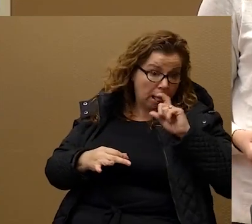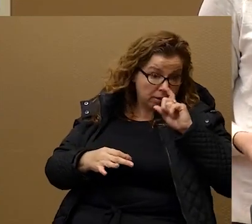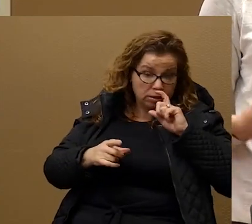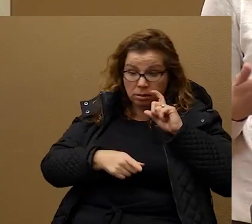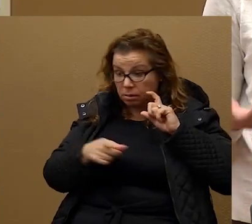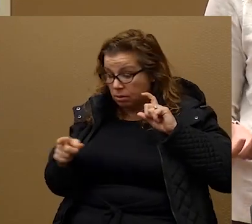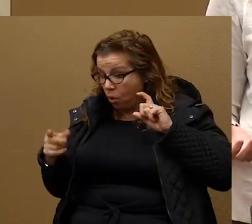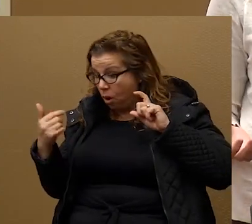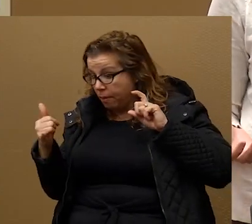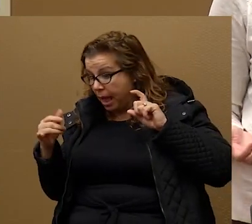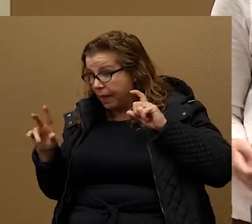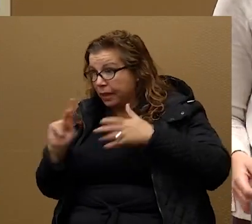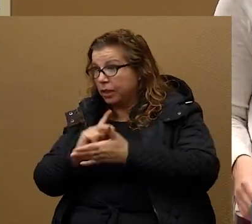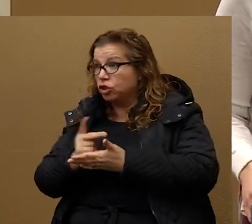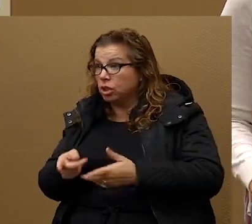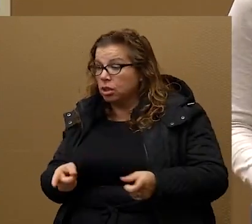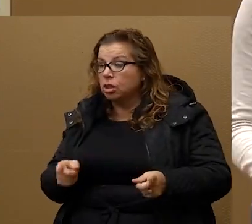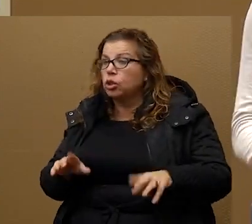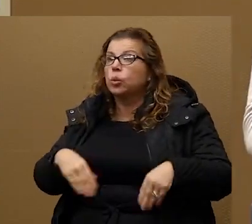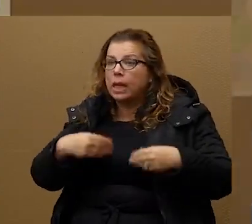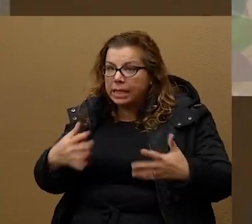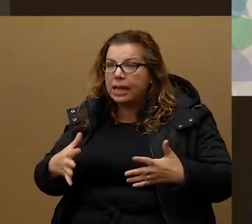want to play in the kitchen?